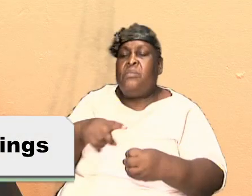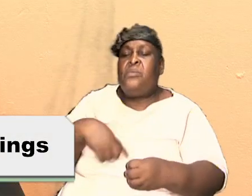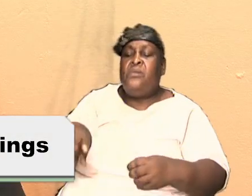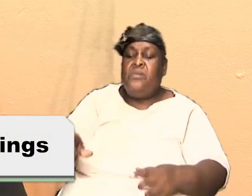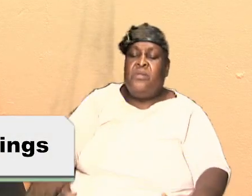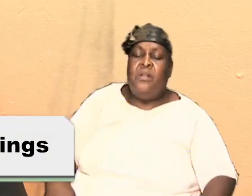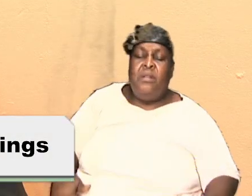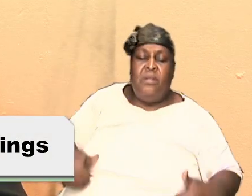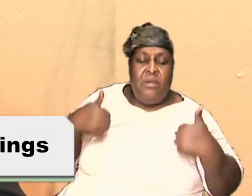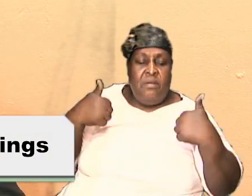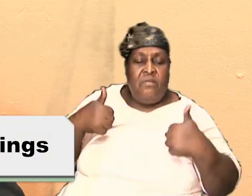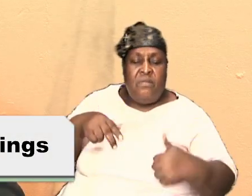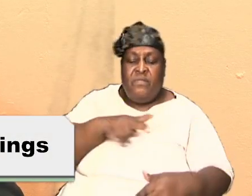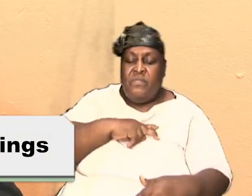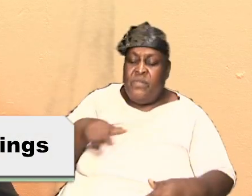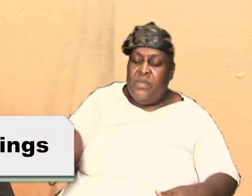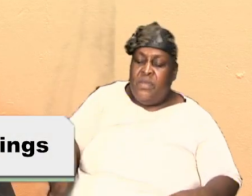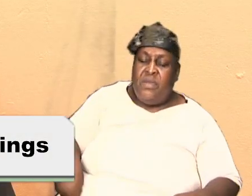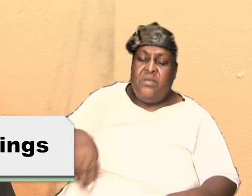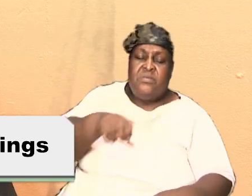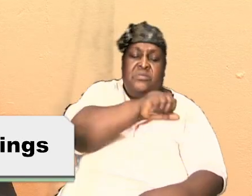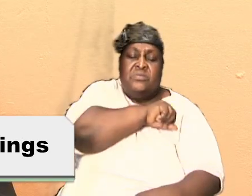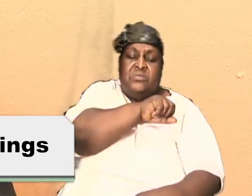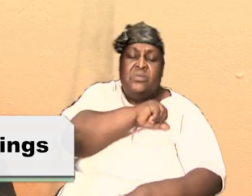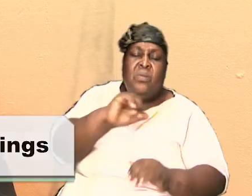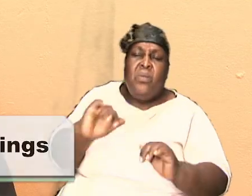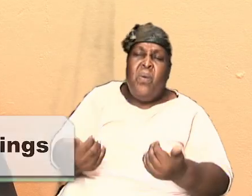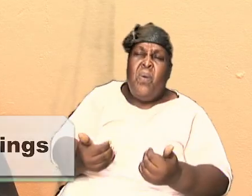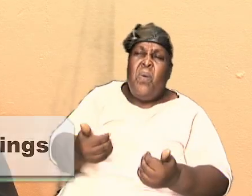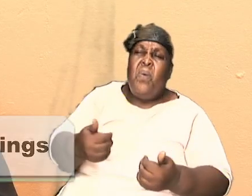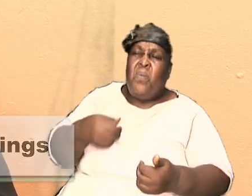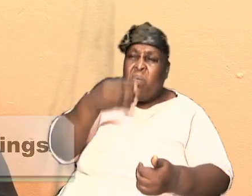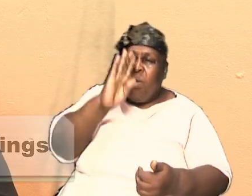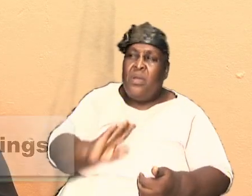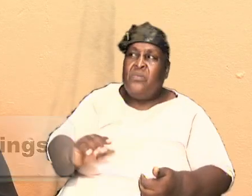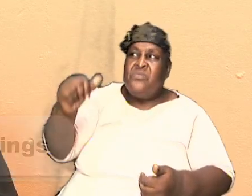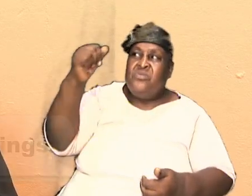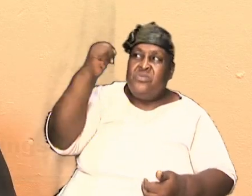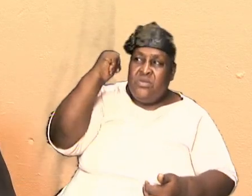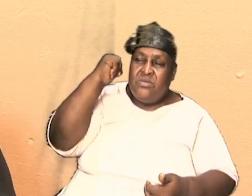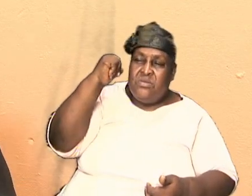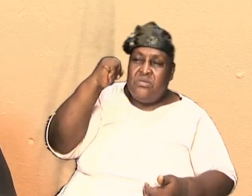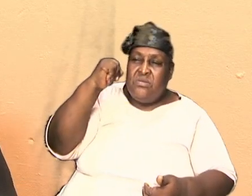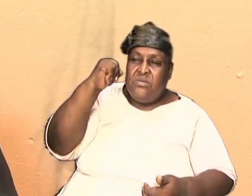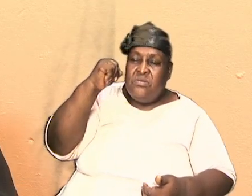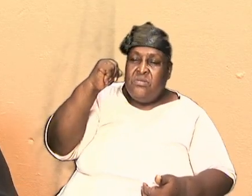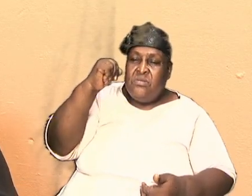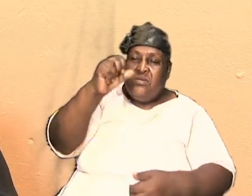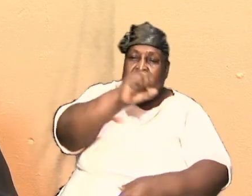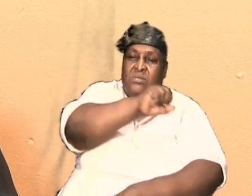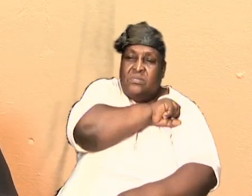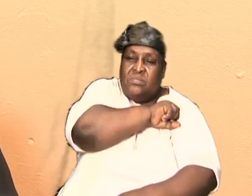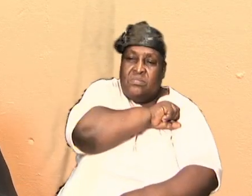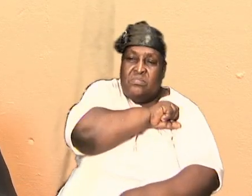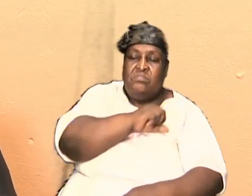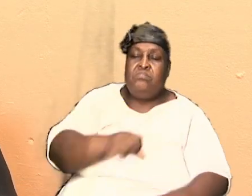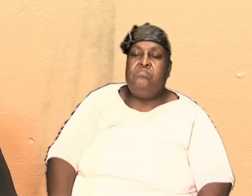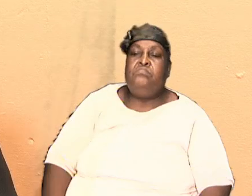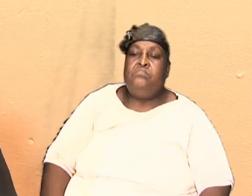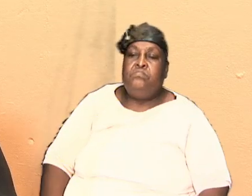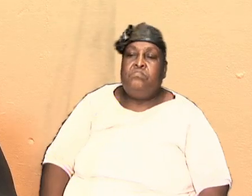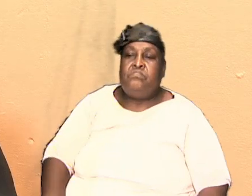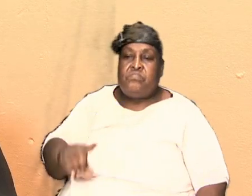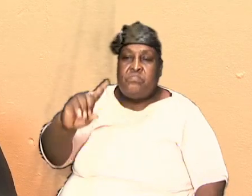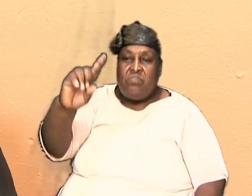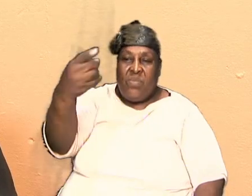point and how he was rejected, and we are going to do a little recap, but, you know, our key verse is 1